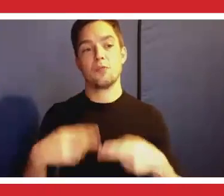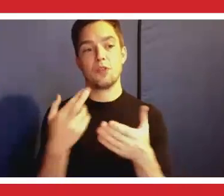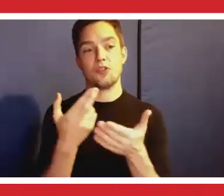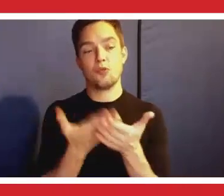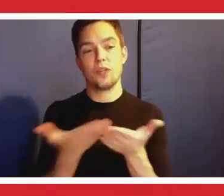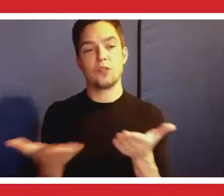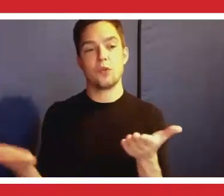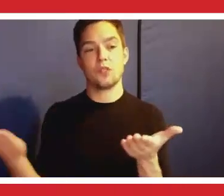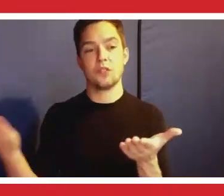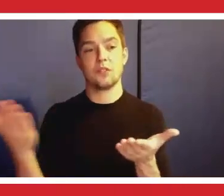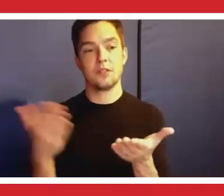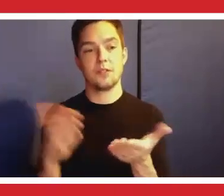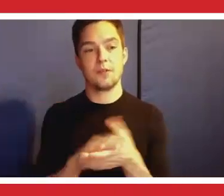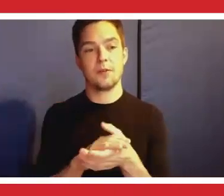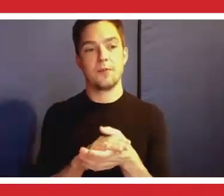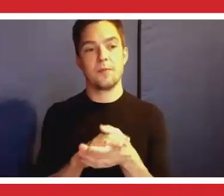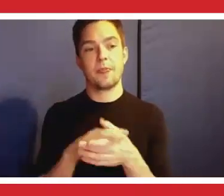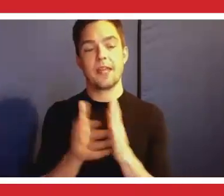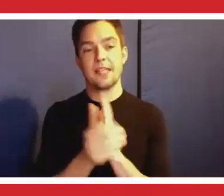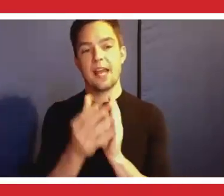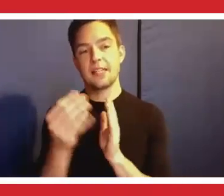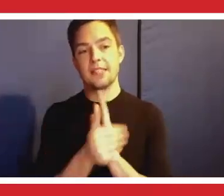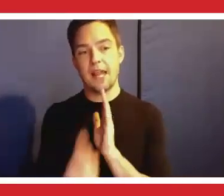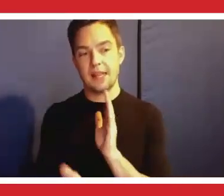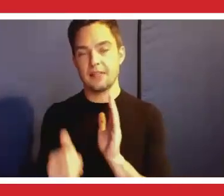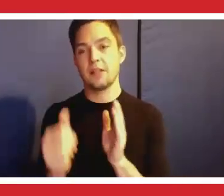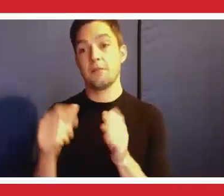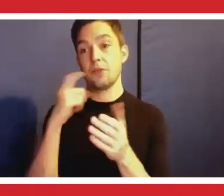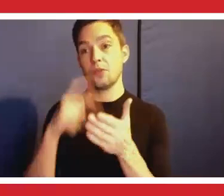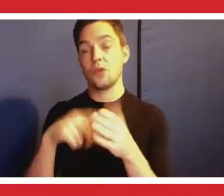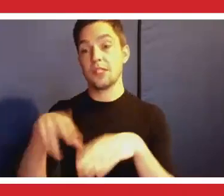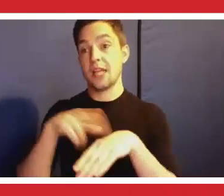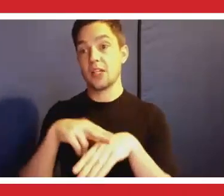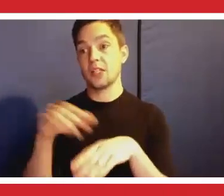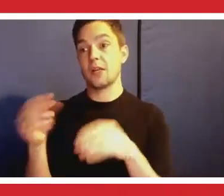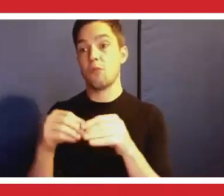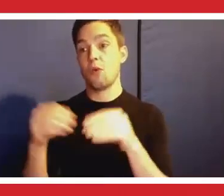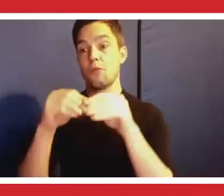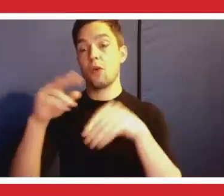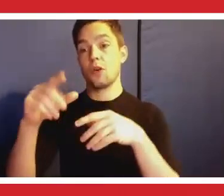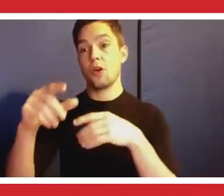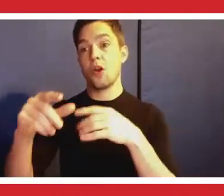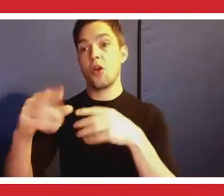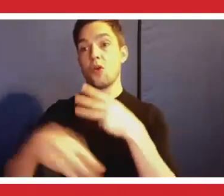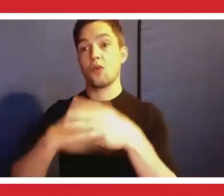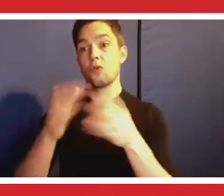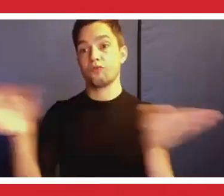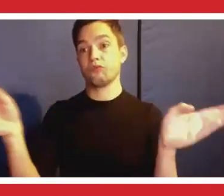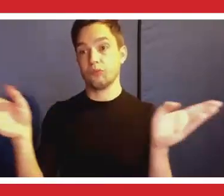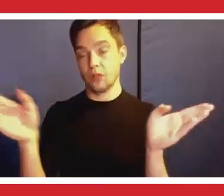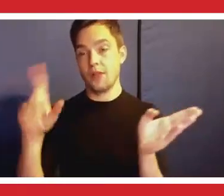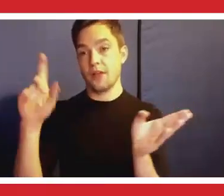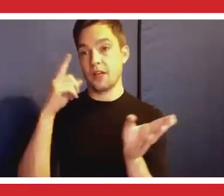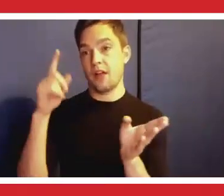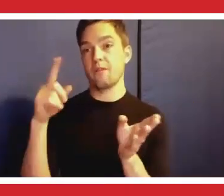we see this collaboration nationally, but also more and more globally, that the governments or